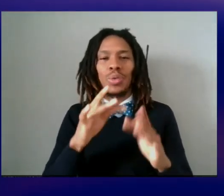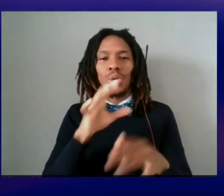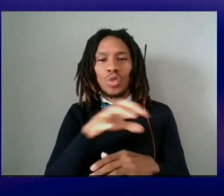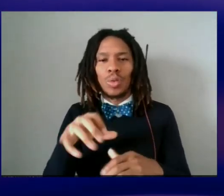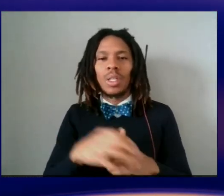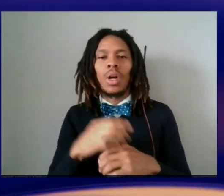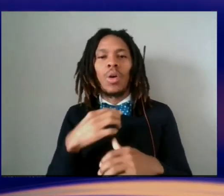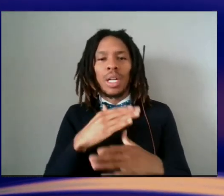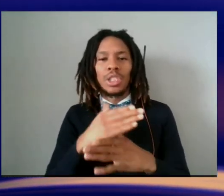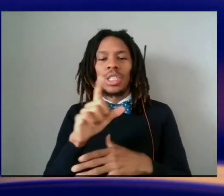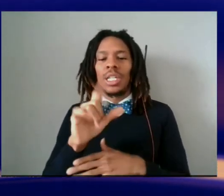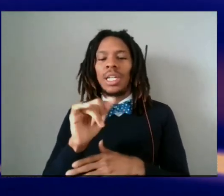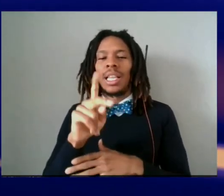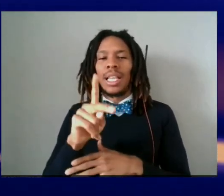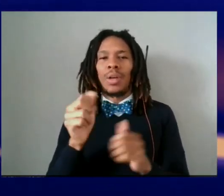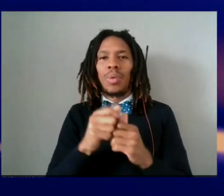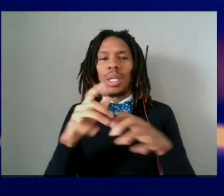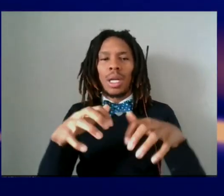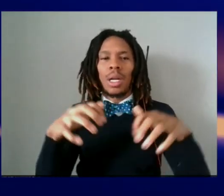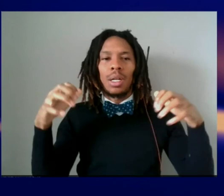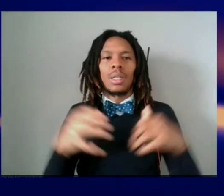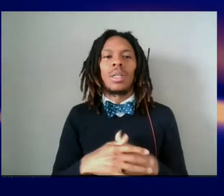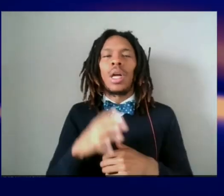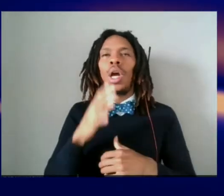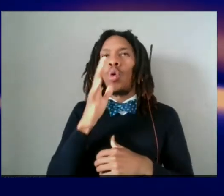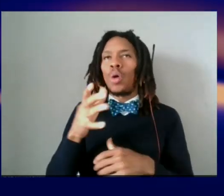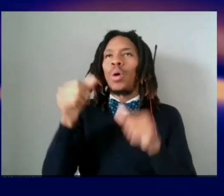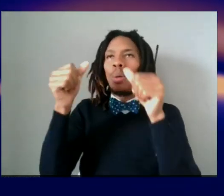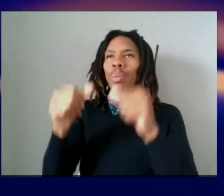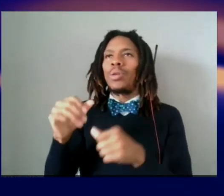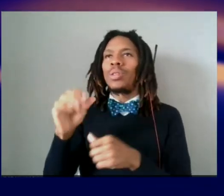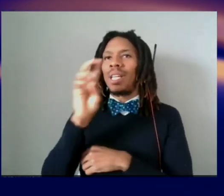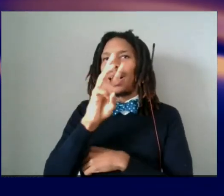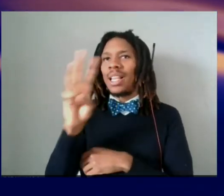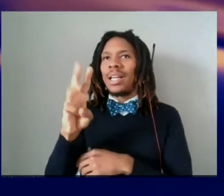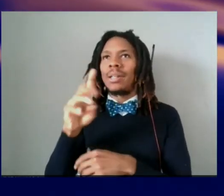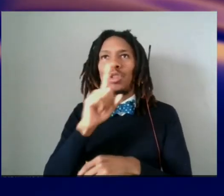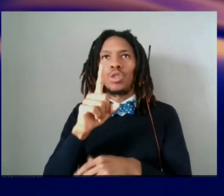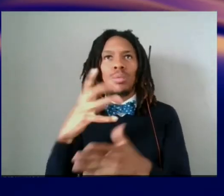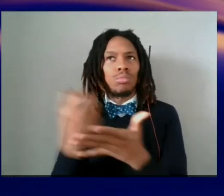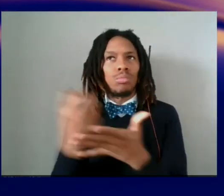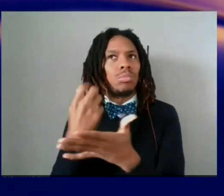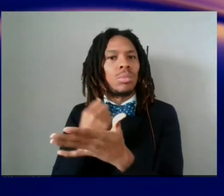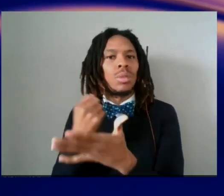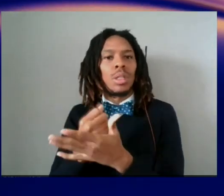with the audience here. Yeah, we'll have the link in the chat, so make sure you check it out. It will be in